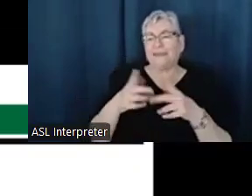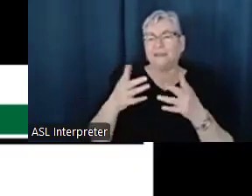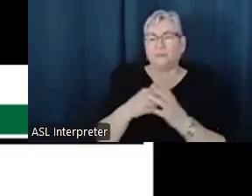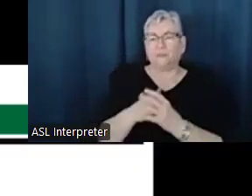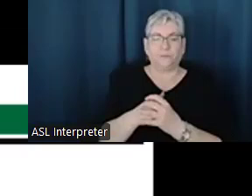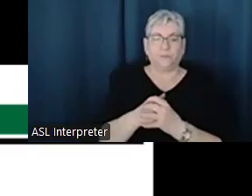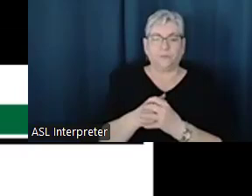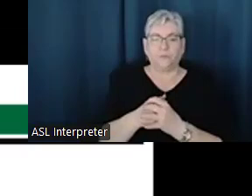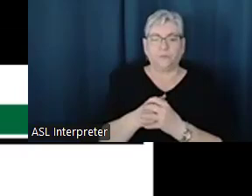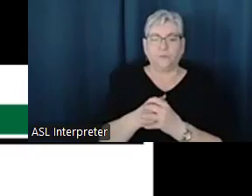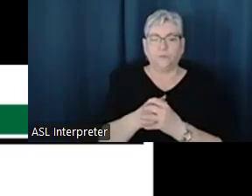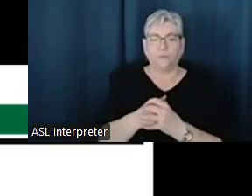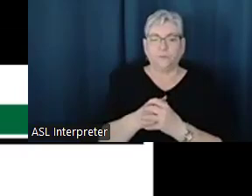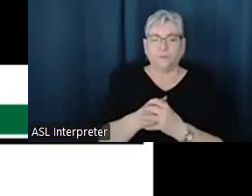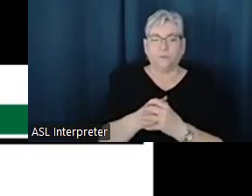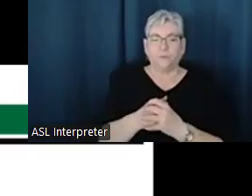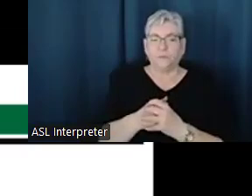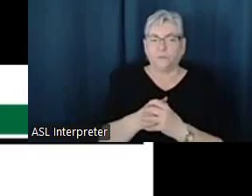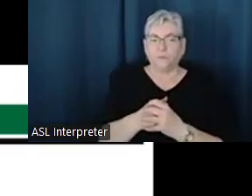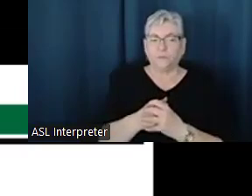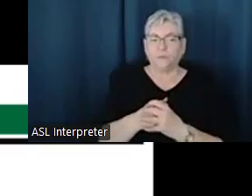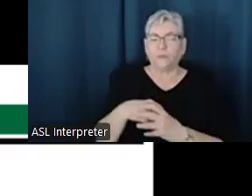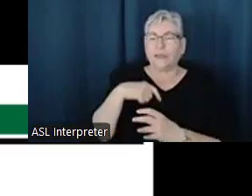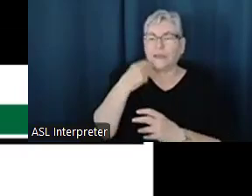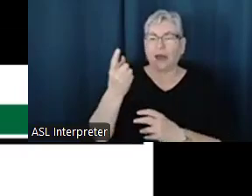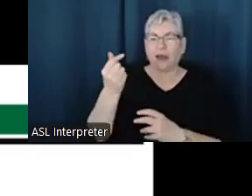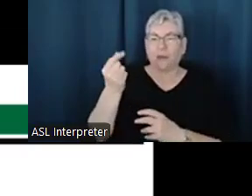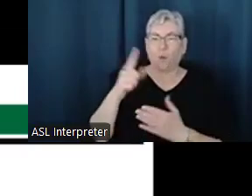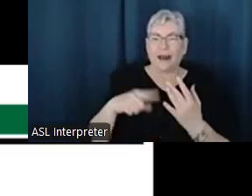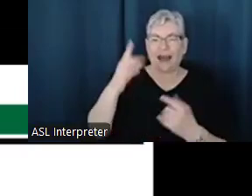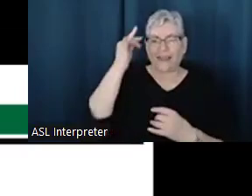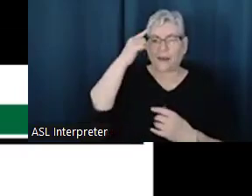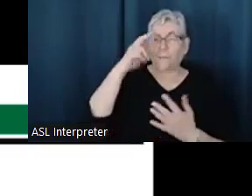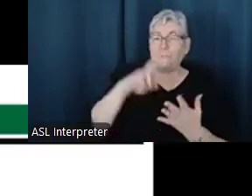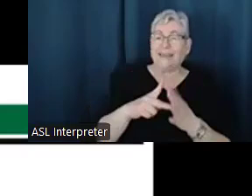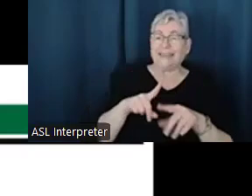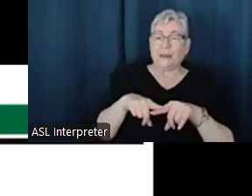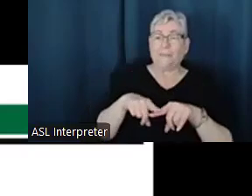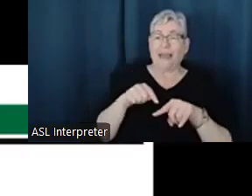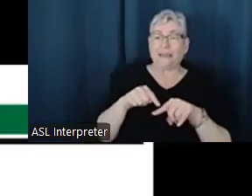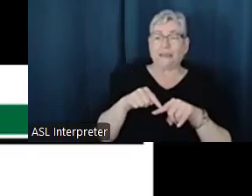So I'll tell you a little bit about what I think it depends on. So it would depend on what